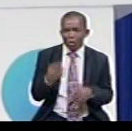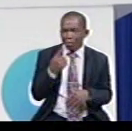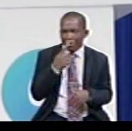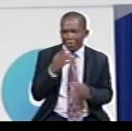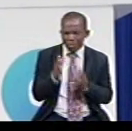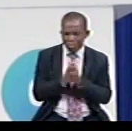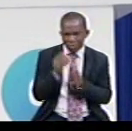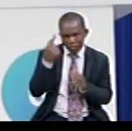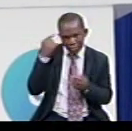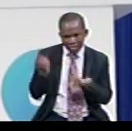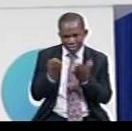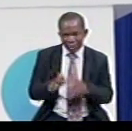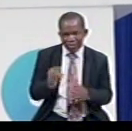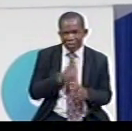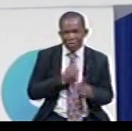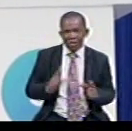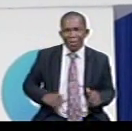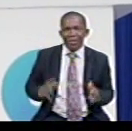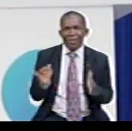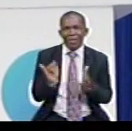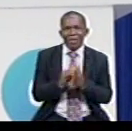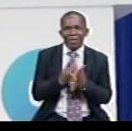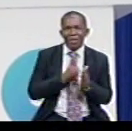That the Lord will anoint him.